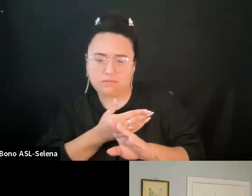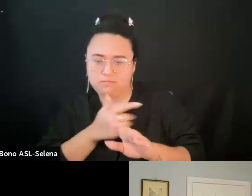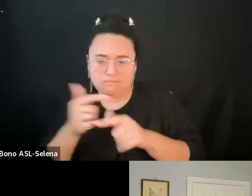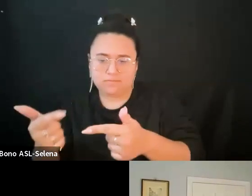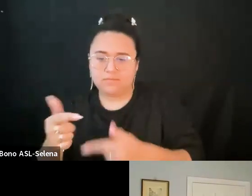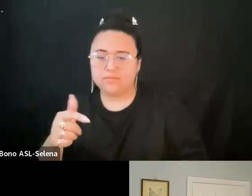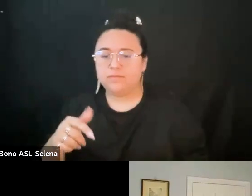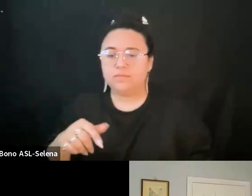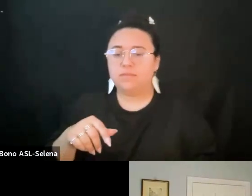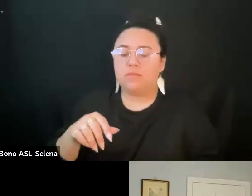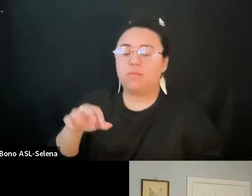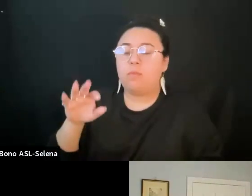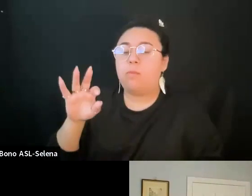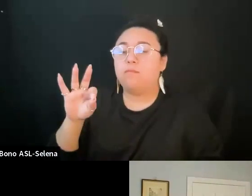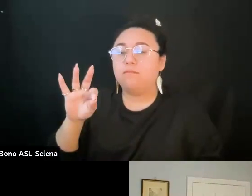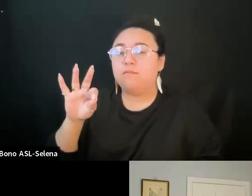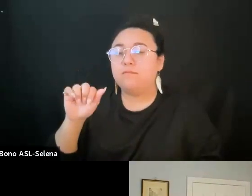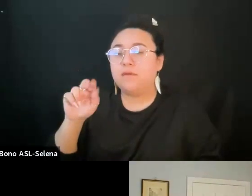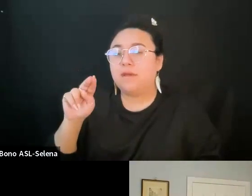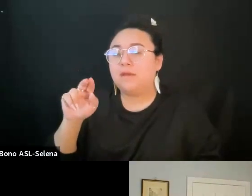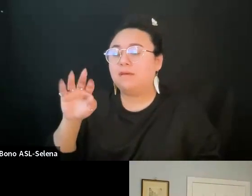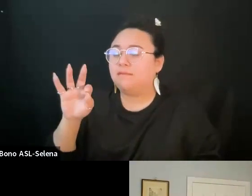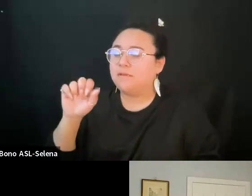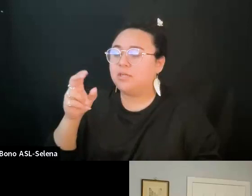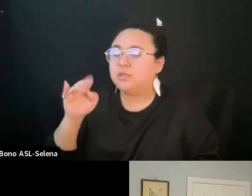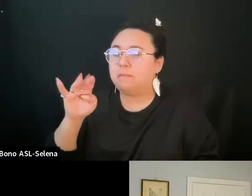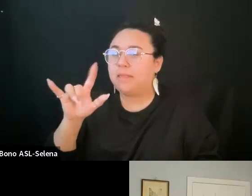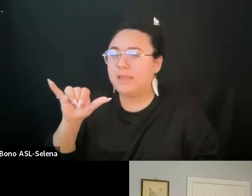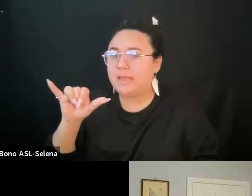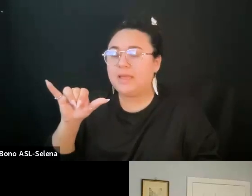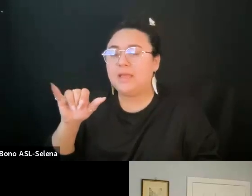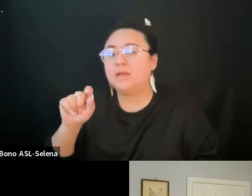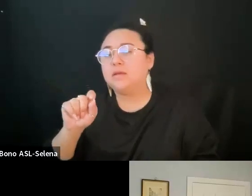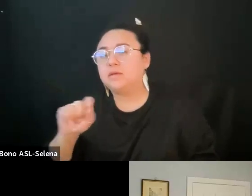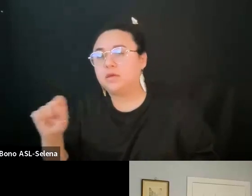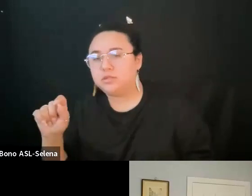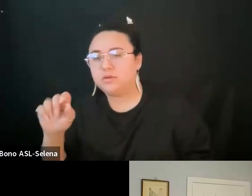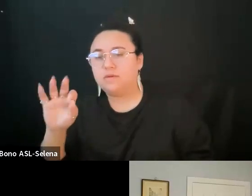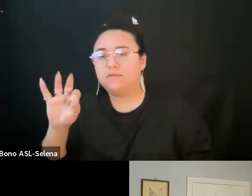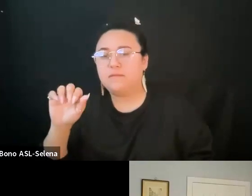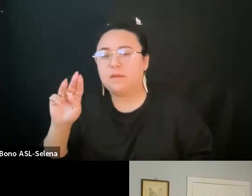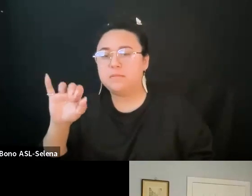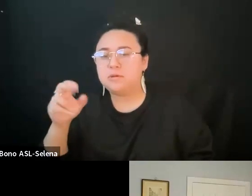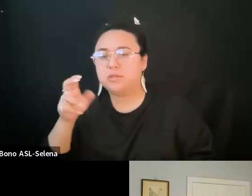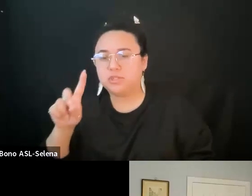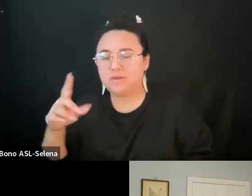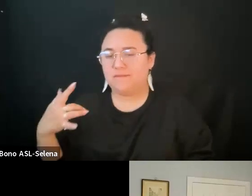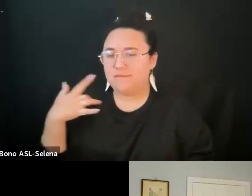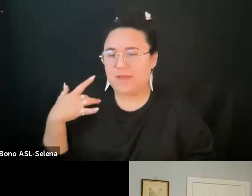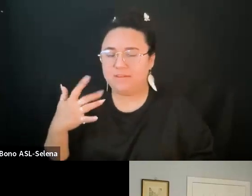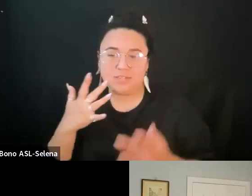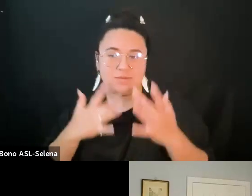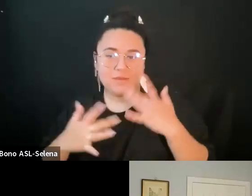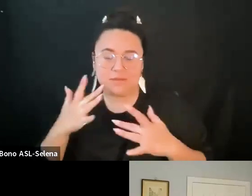at Fashionably Famished or fashionably_famished, and where you can find more of my content. I haven't posted this yet, but you